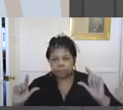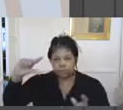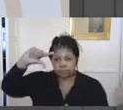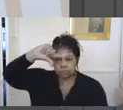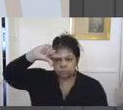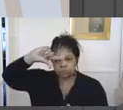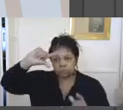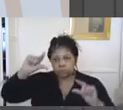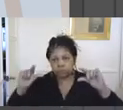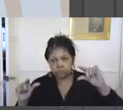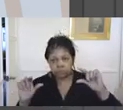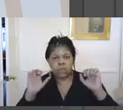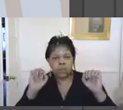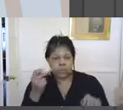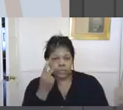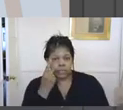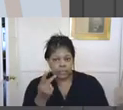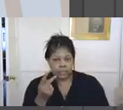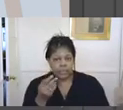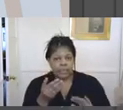preview, turn that off.